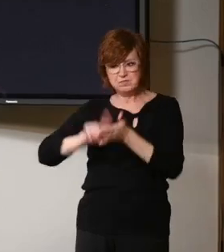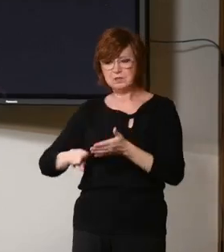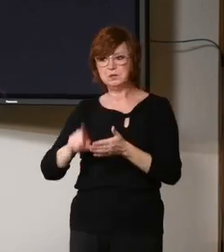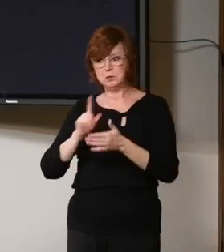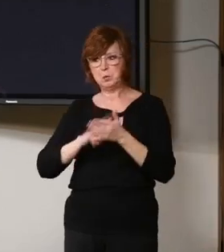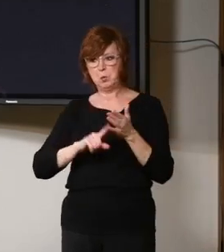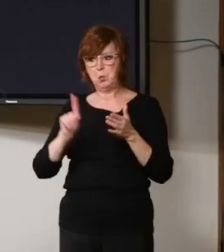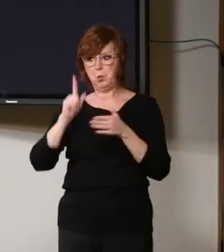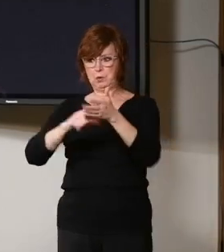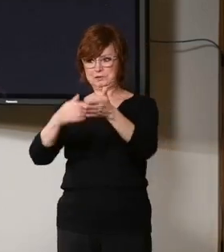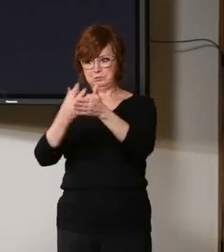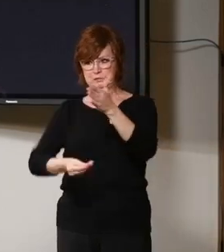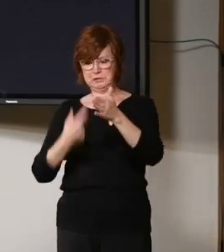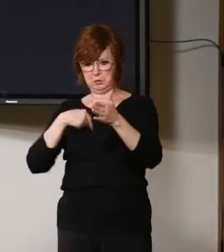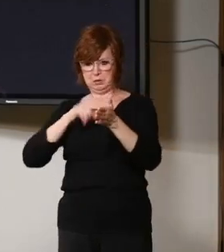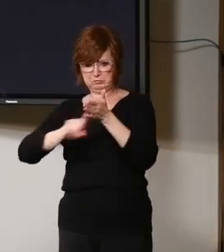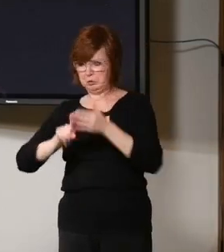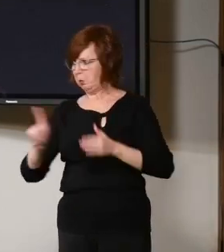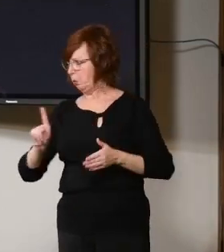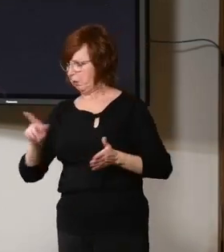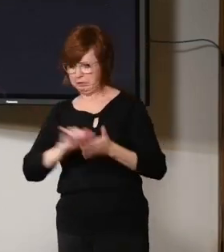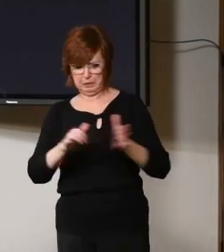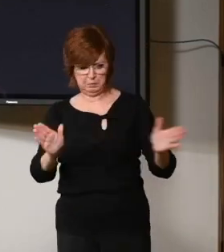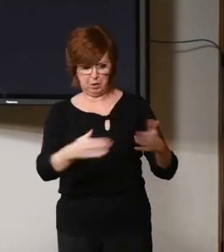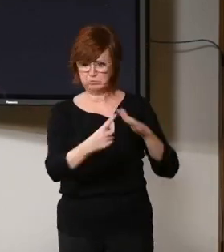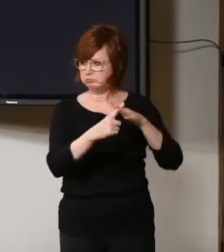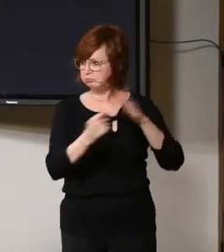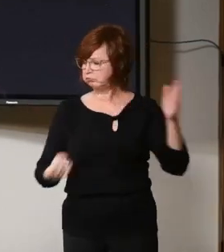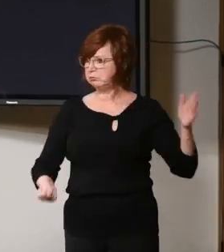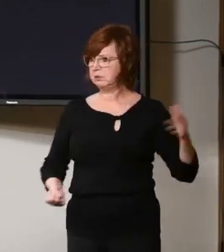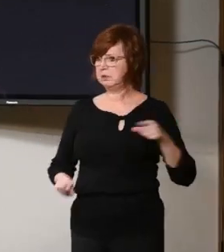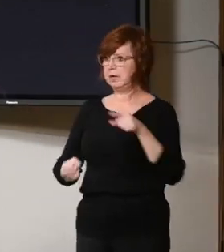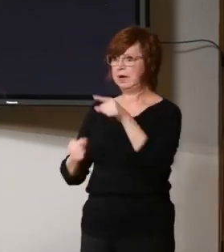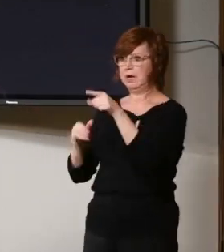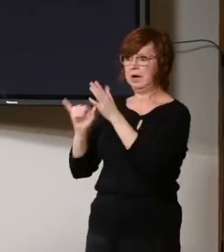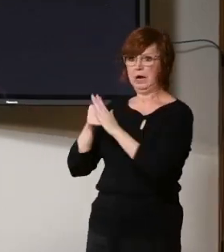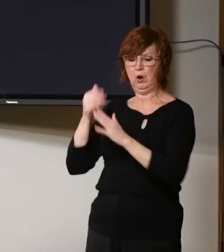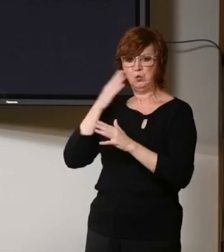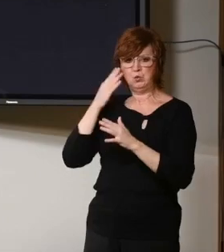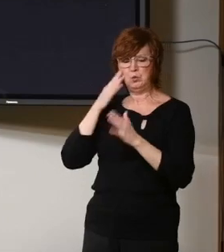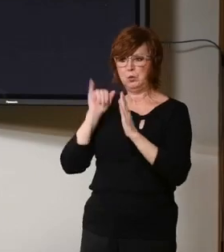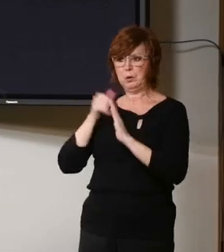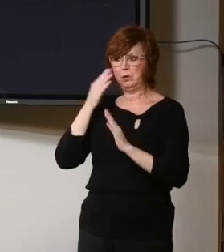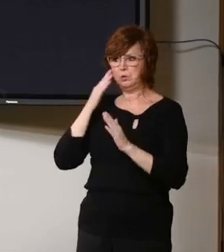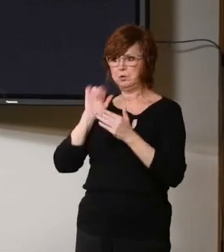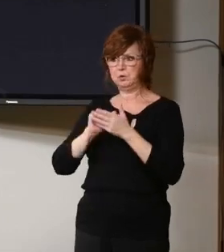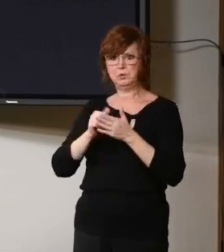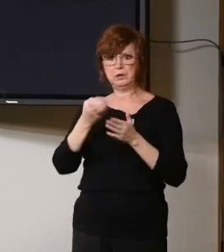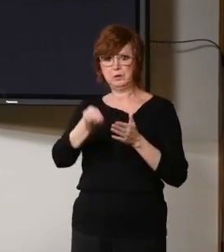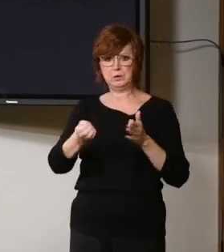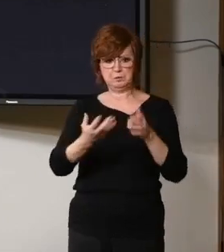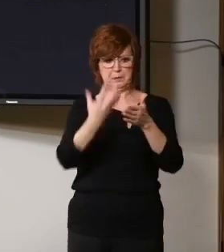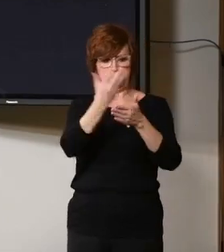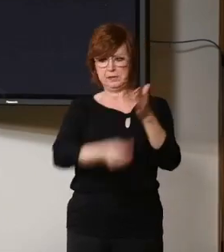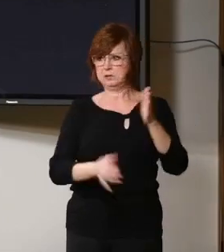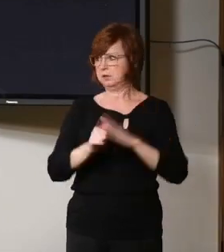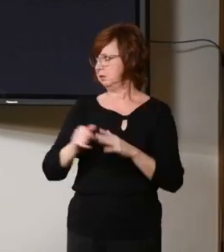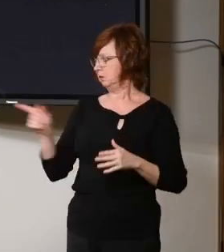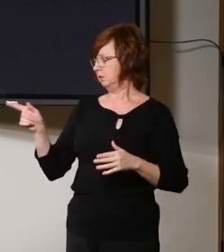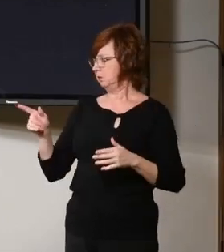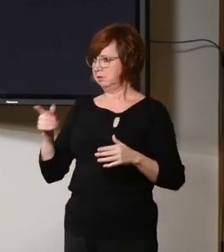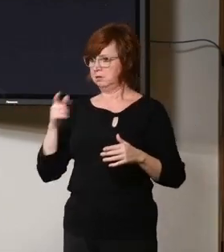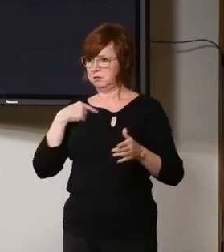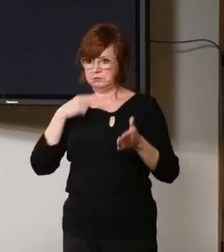did you confirm that some of these supplies are going missing? How have you been able to confirm that? Because they're not in